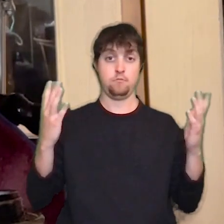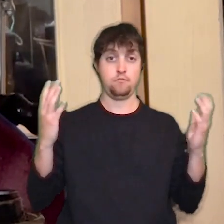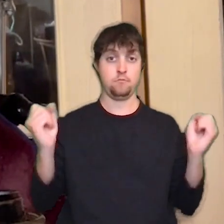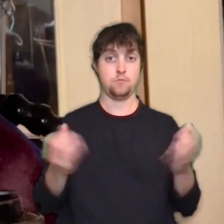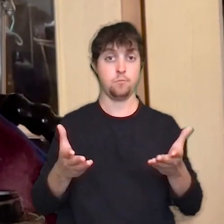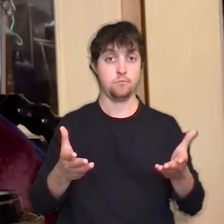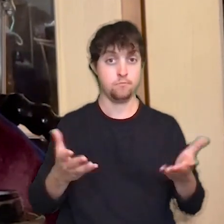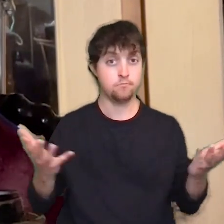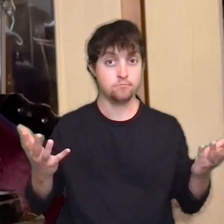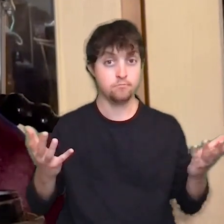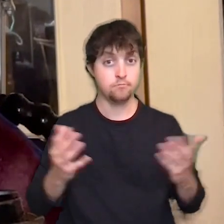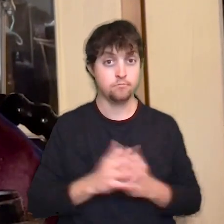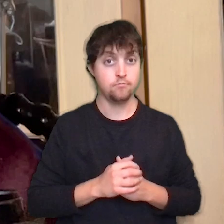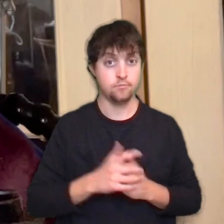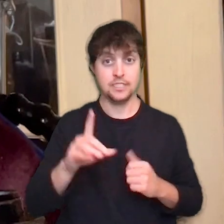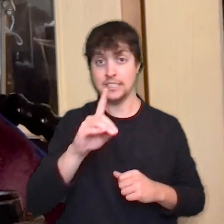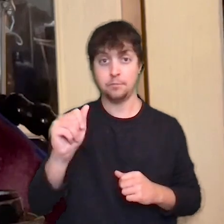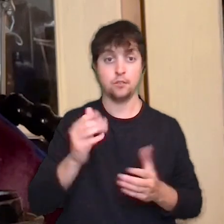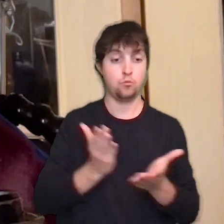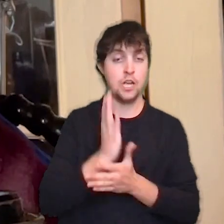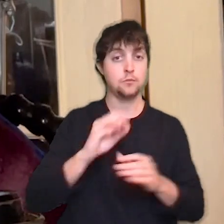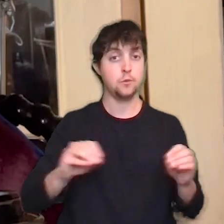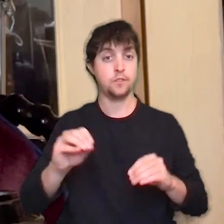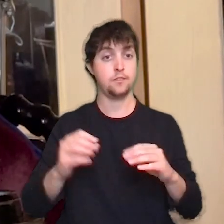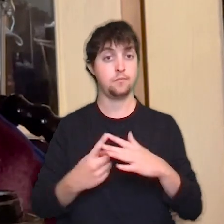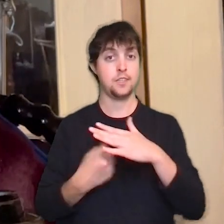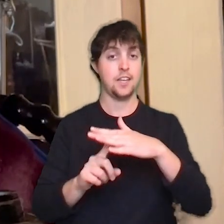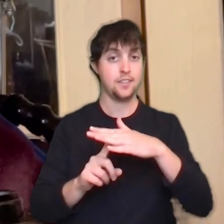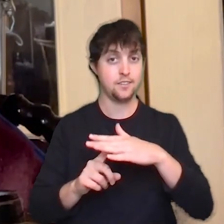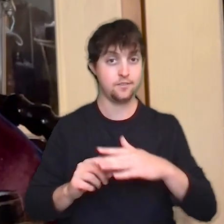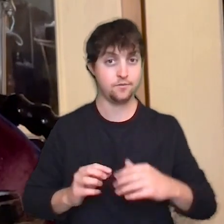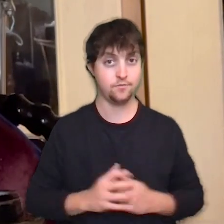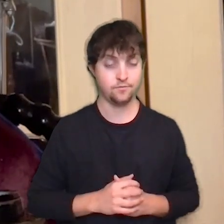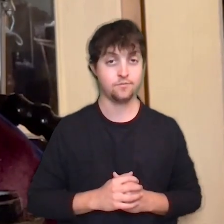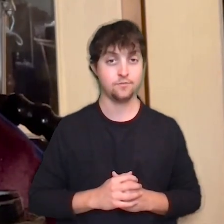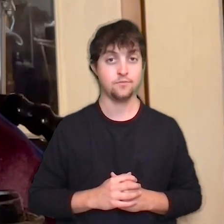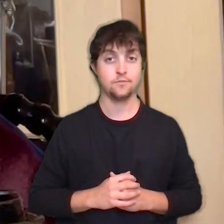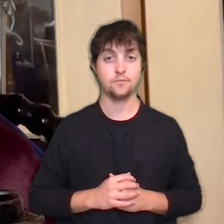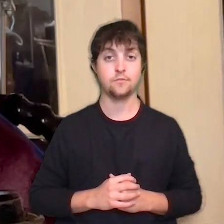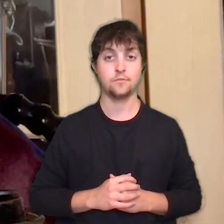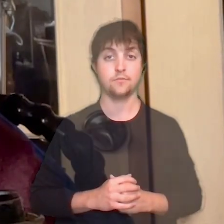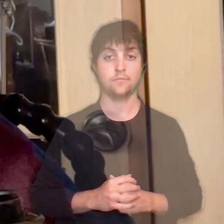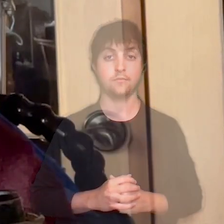liberation, and boom, the disability rights movement